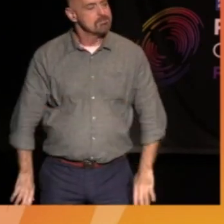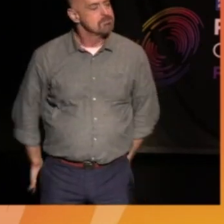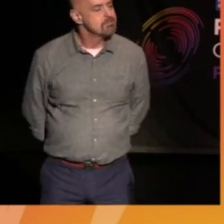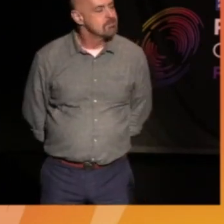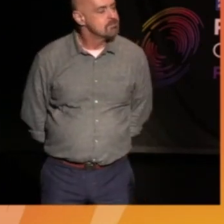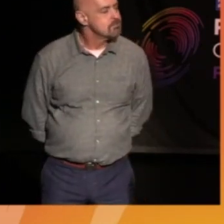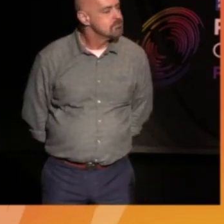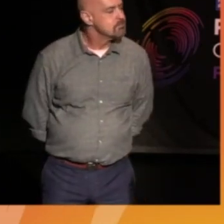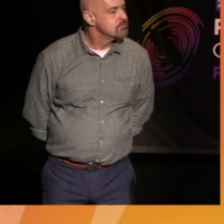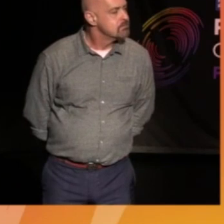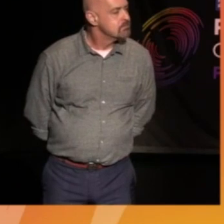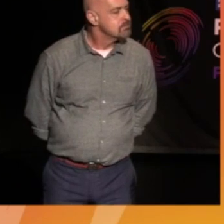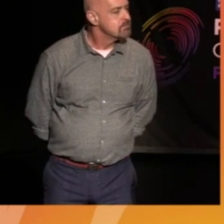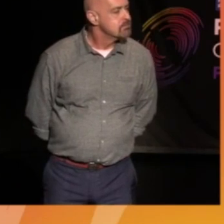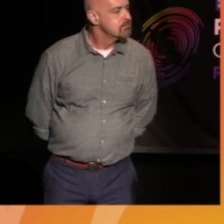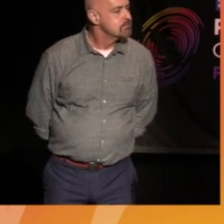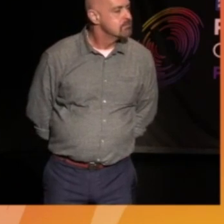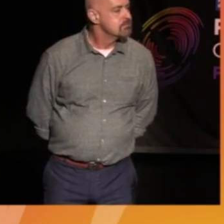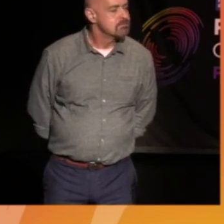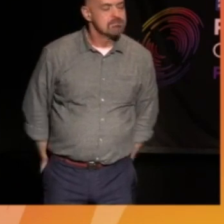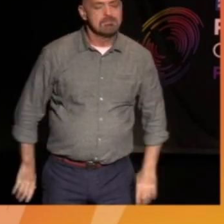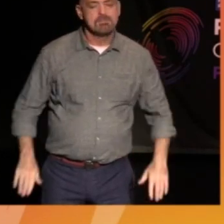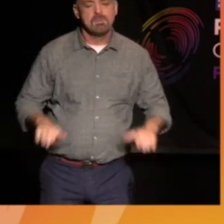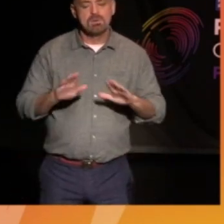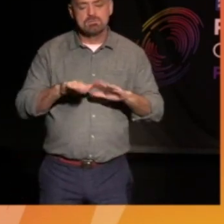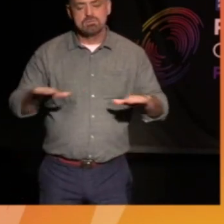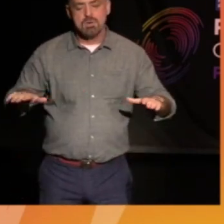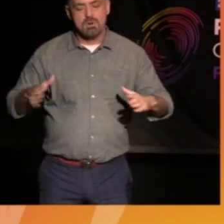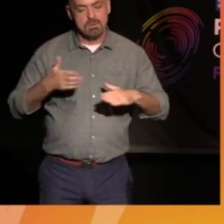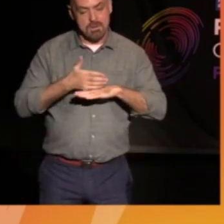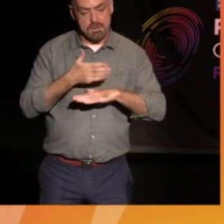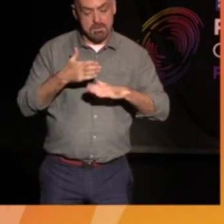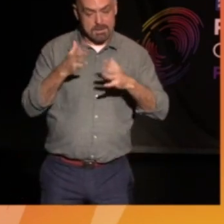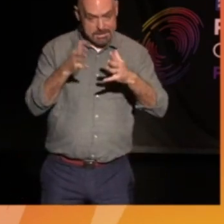we have seen this increase in child labor,